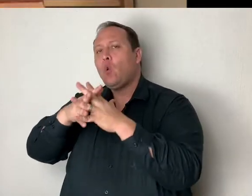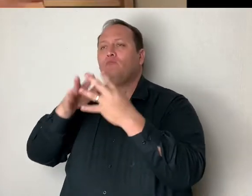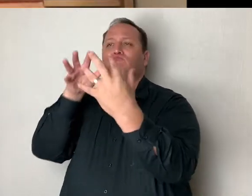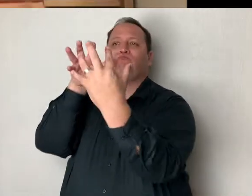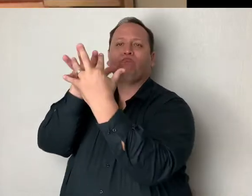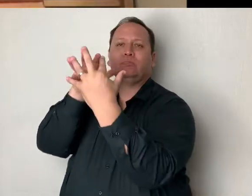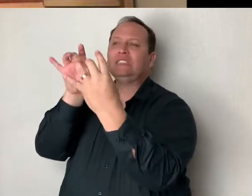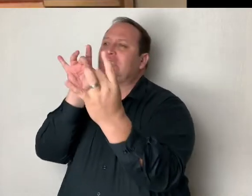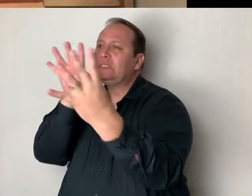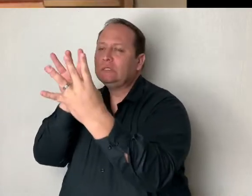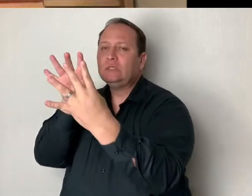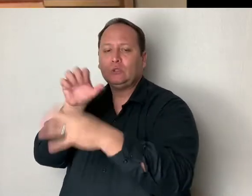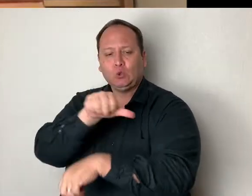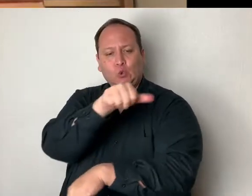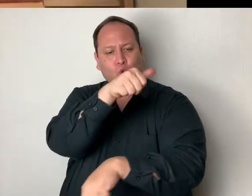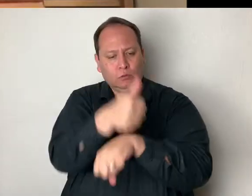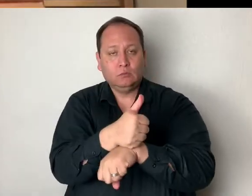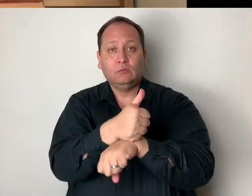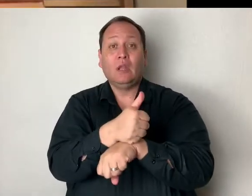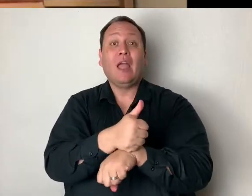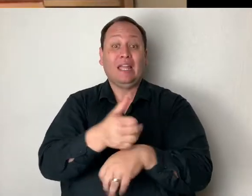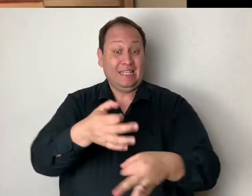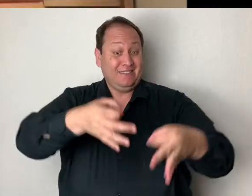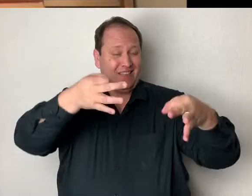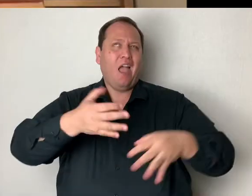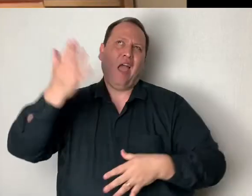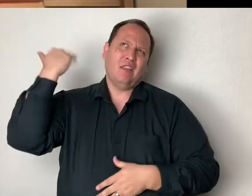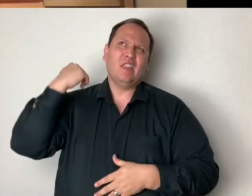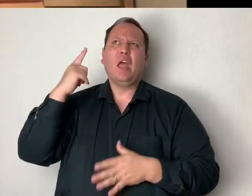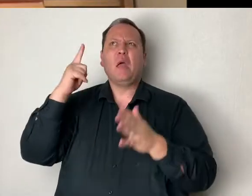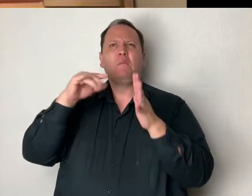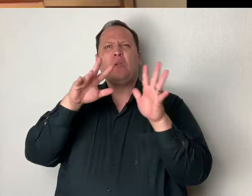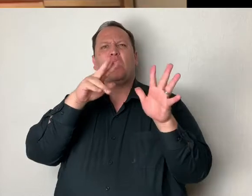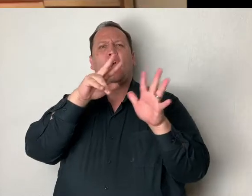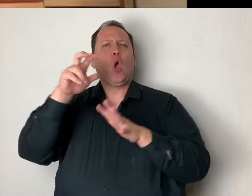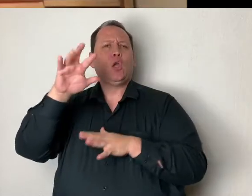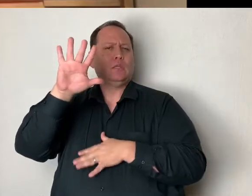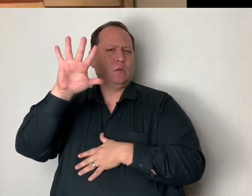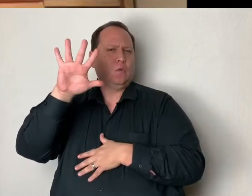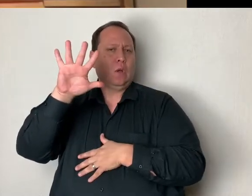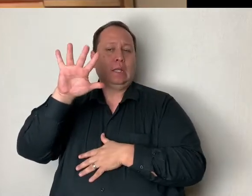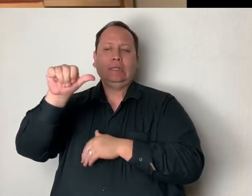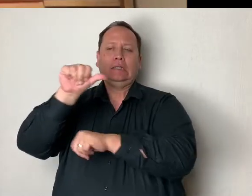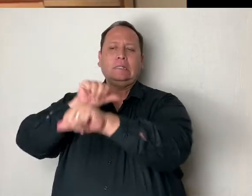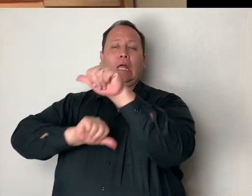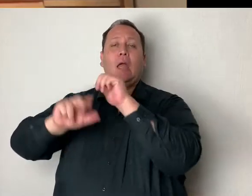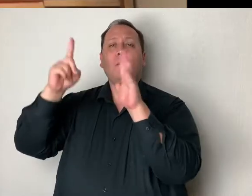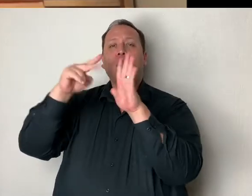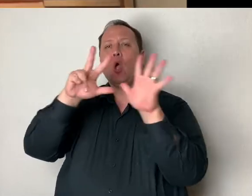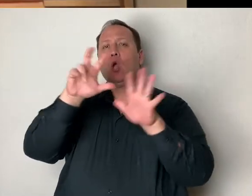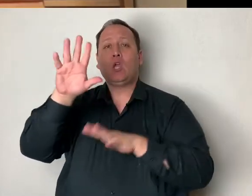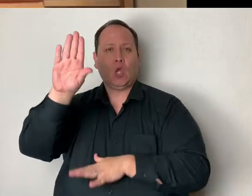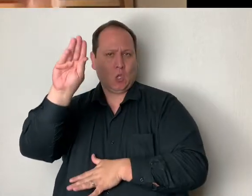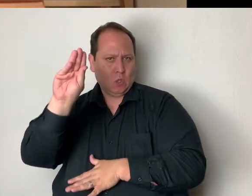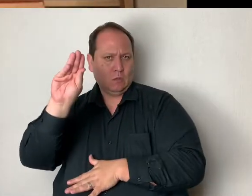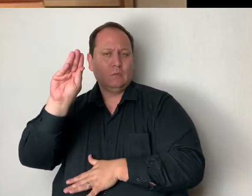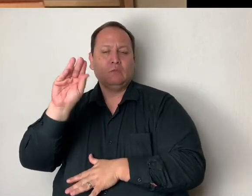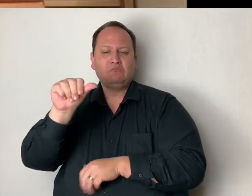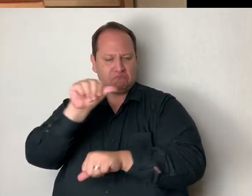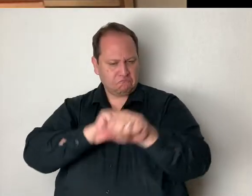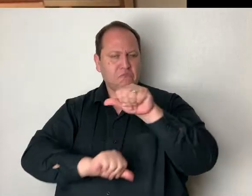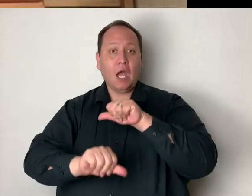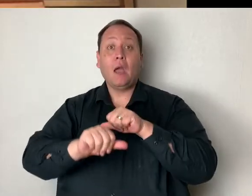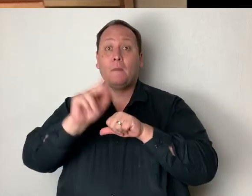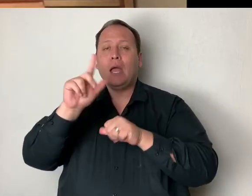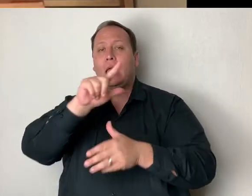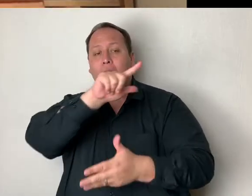original monument, erected in the early 1850s, was replaced in the 1890s, but it's that location which some people call the birthplace